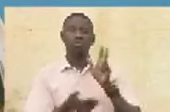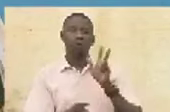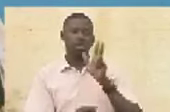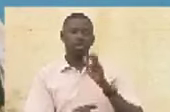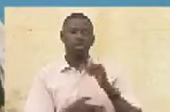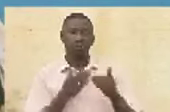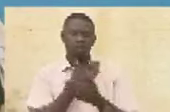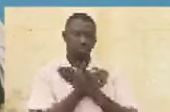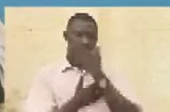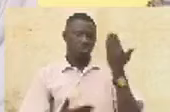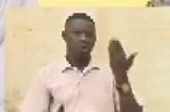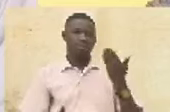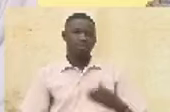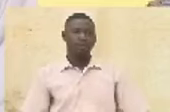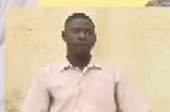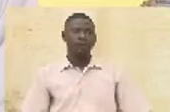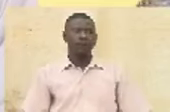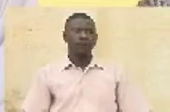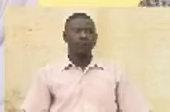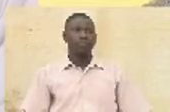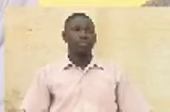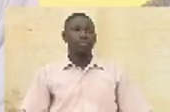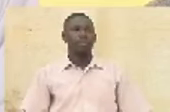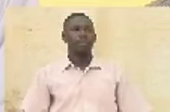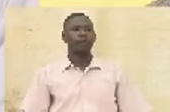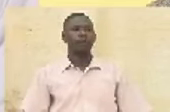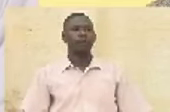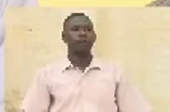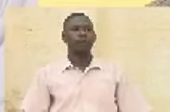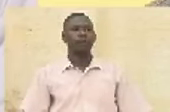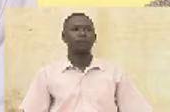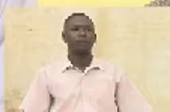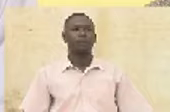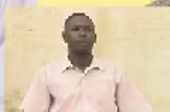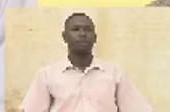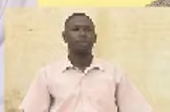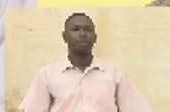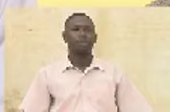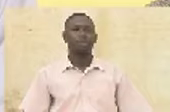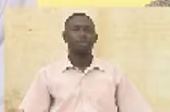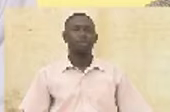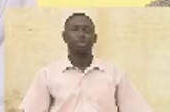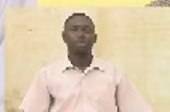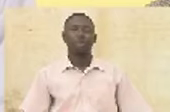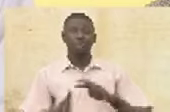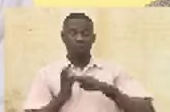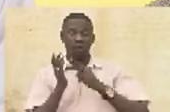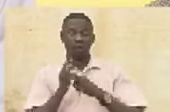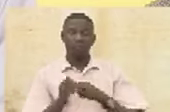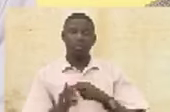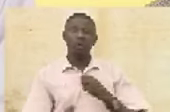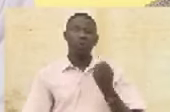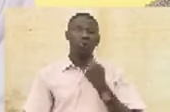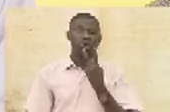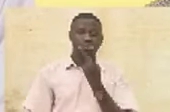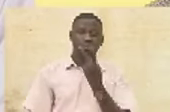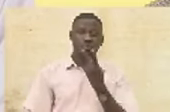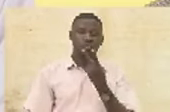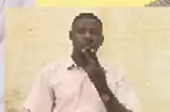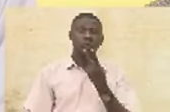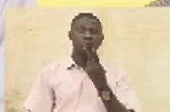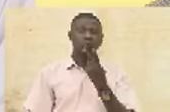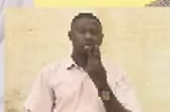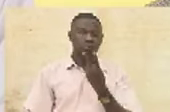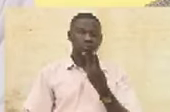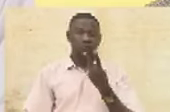morning. So what akamunda atol mo fulo dorone tutanunje yenyin tol besambala fatu tal mo